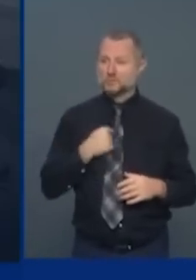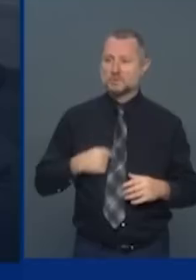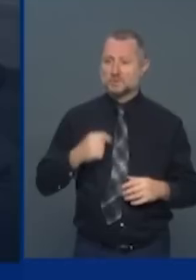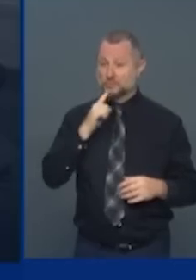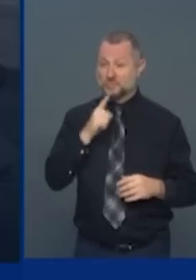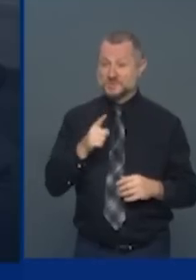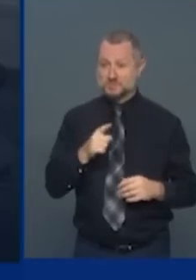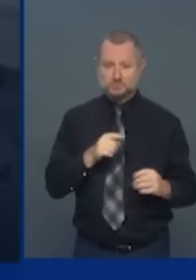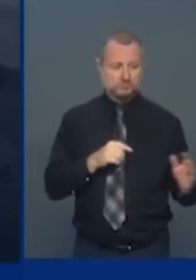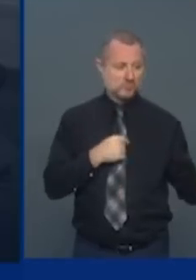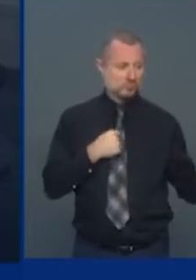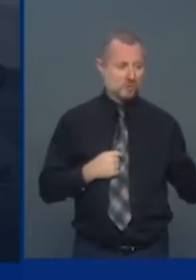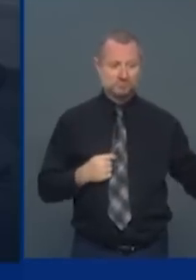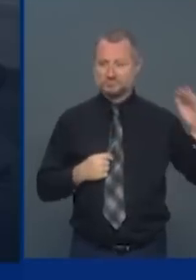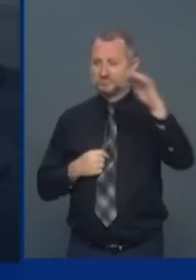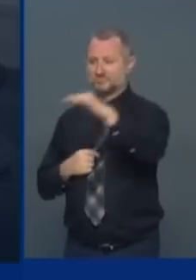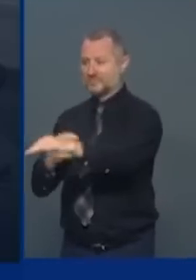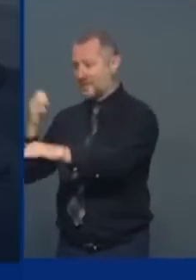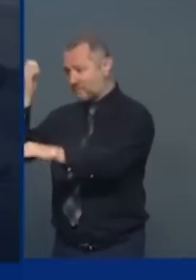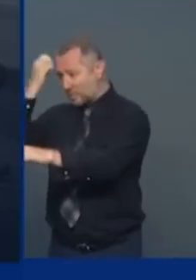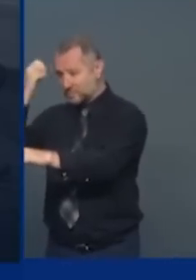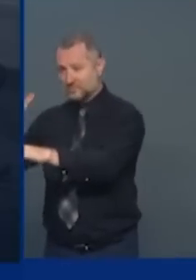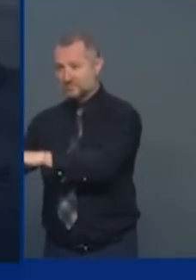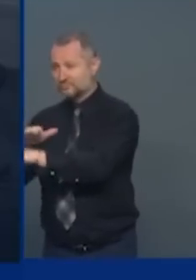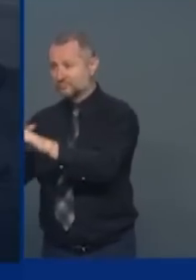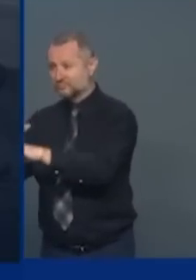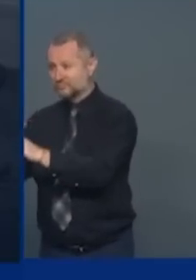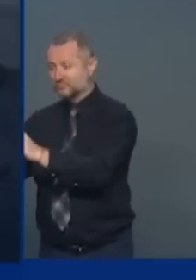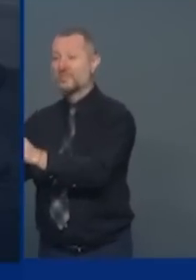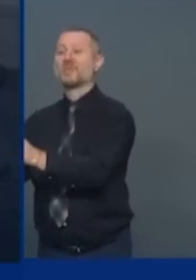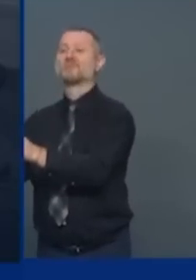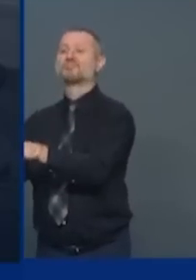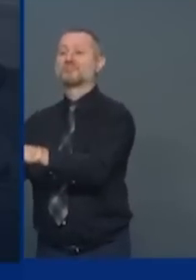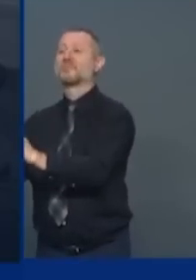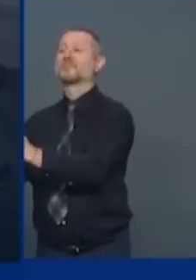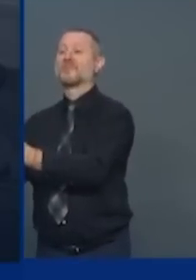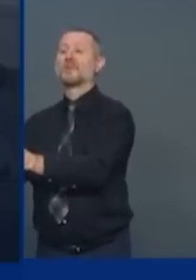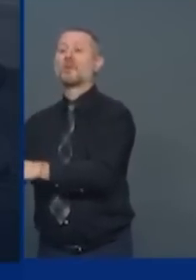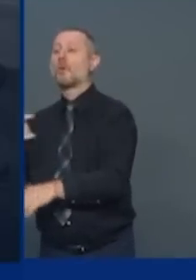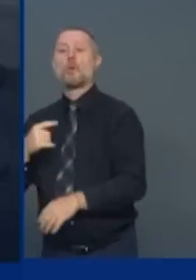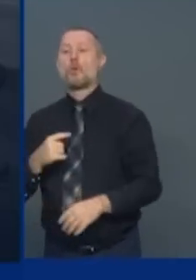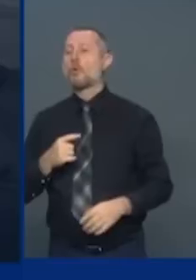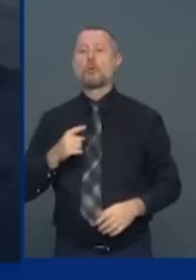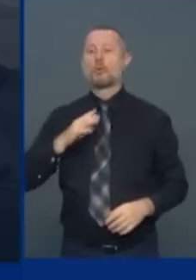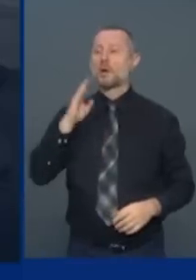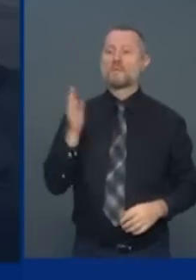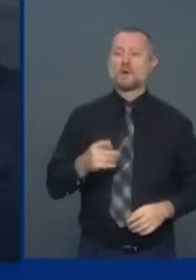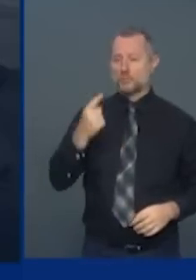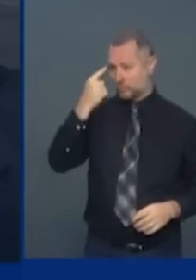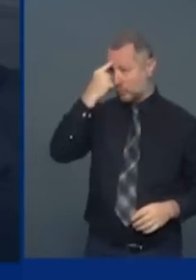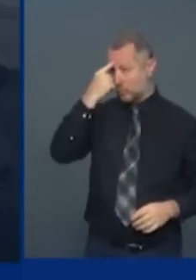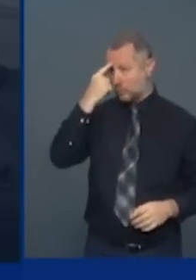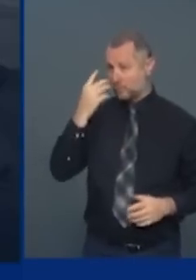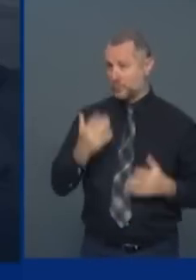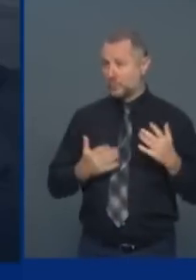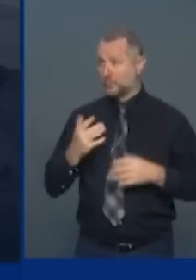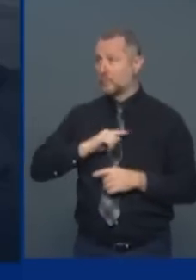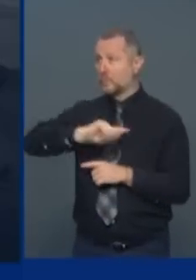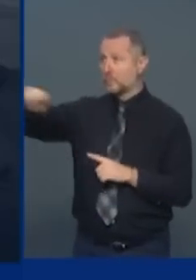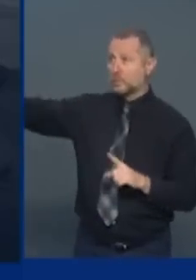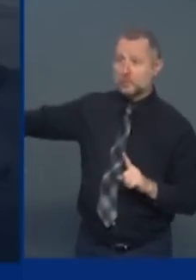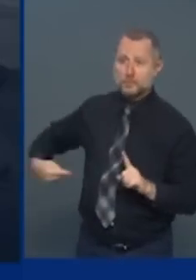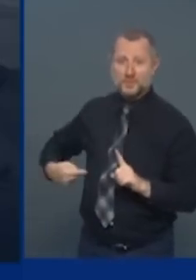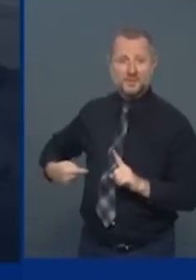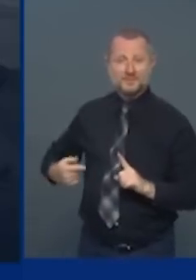Europe. It got on a plane. It went to Europe. They never even thought of the possibility. And then